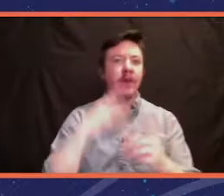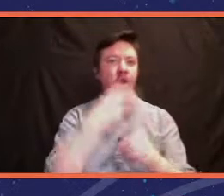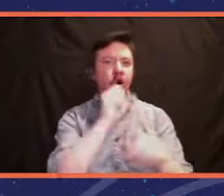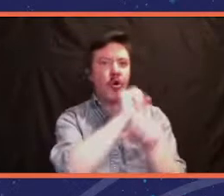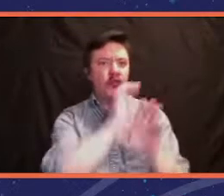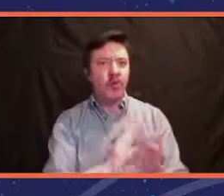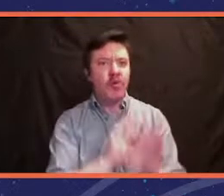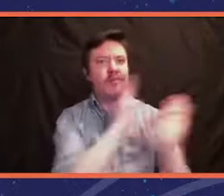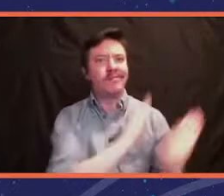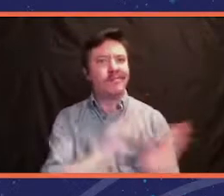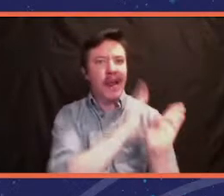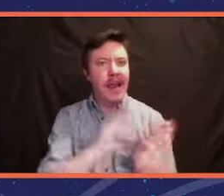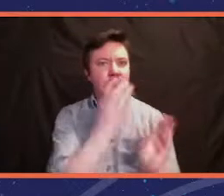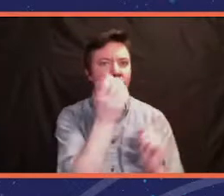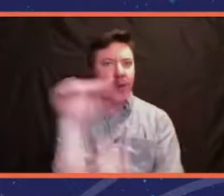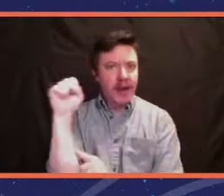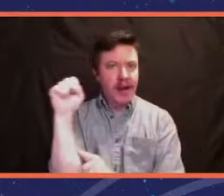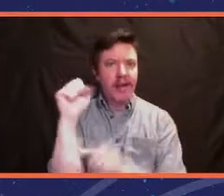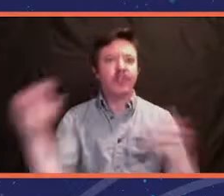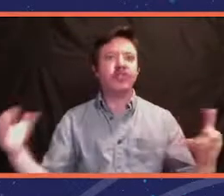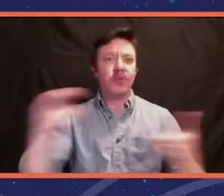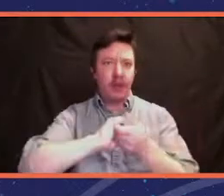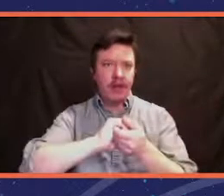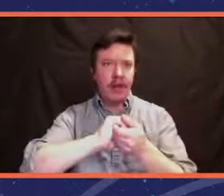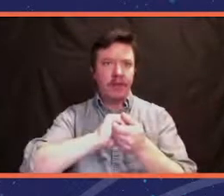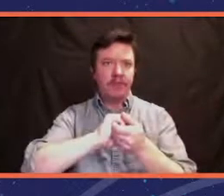come together.